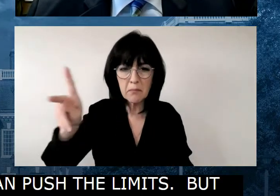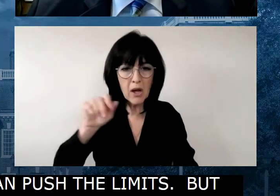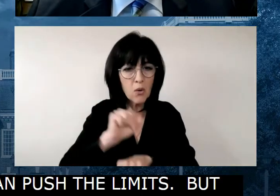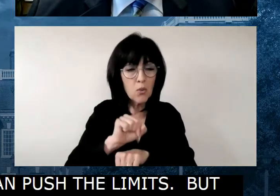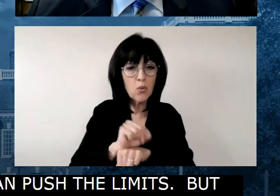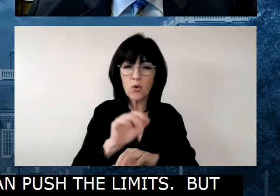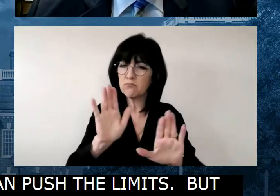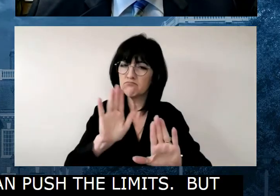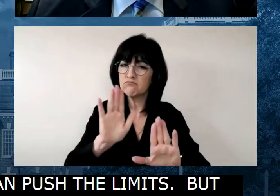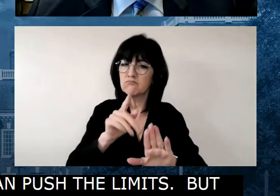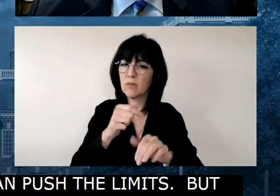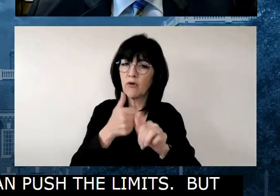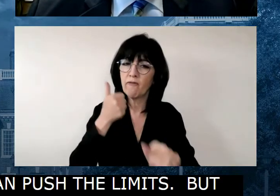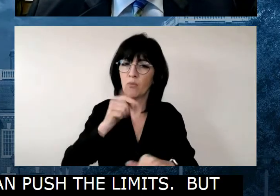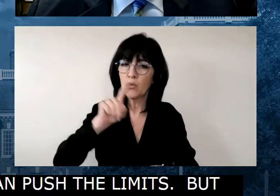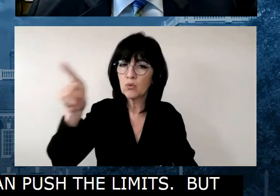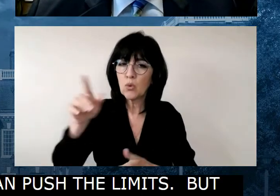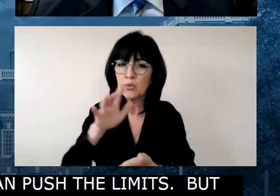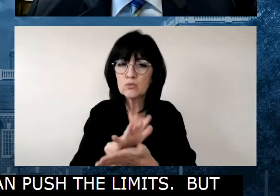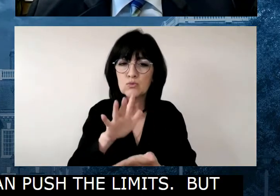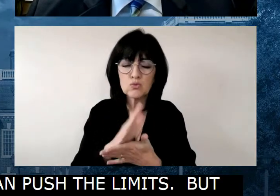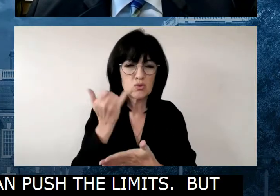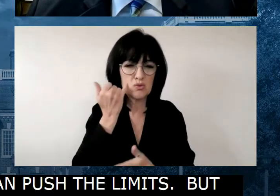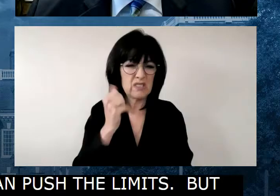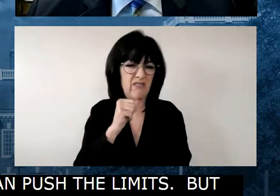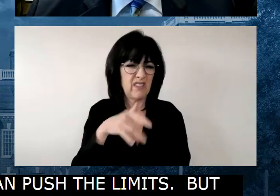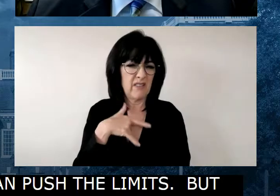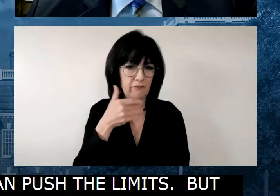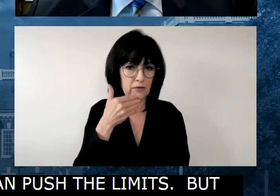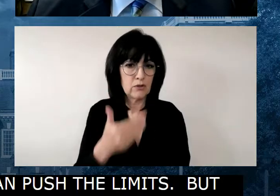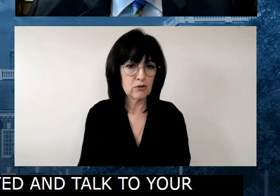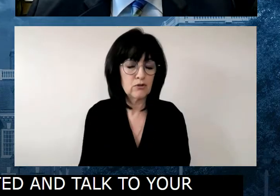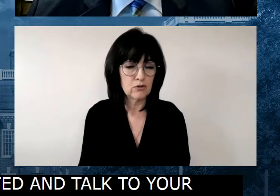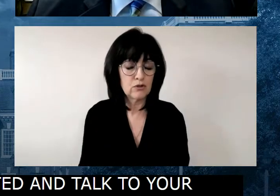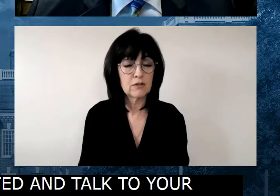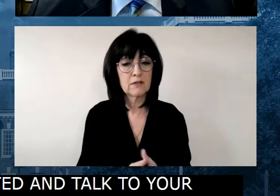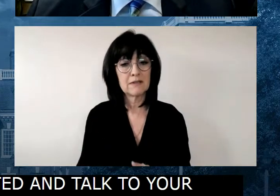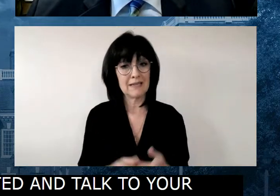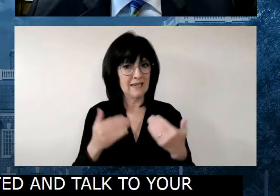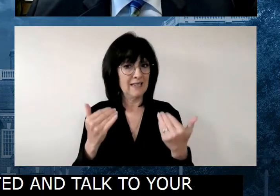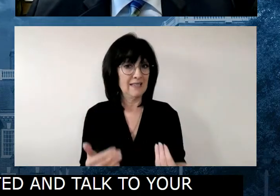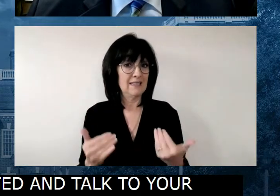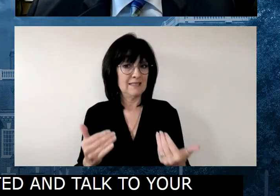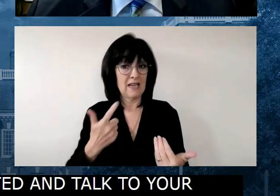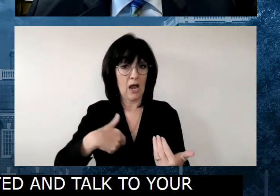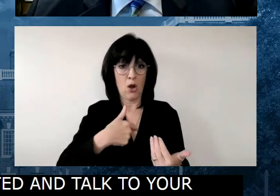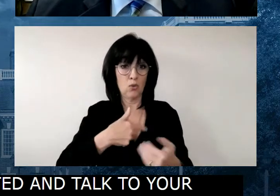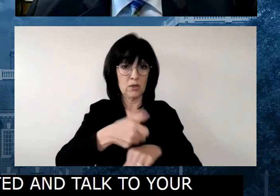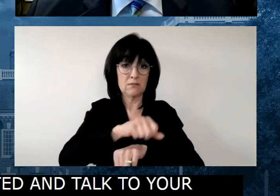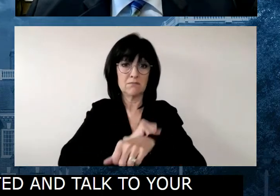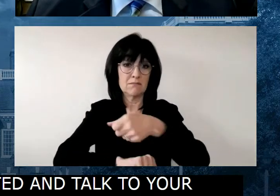the vaccination effort. So as we get ready for this incentive that was the governor announced today,